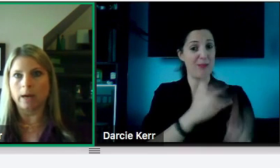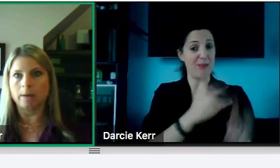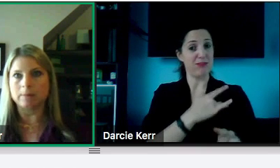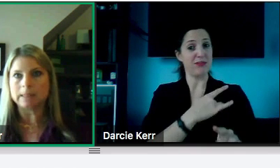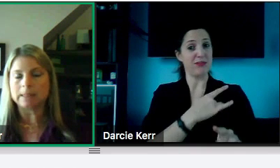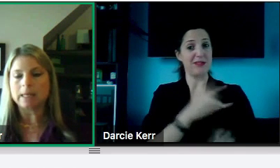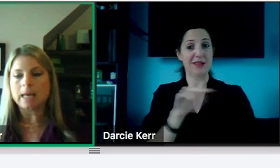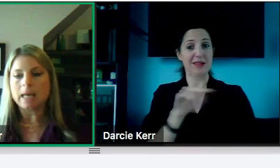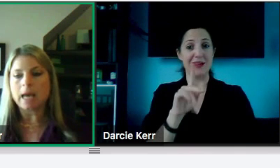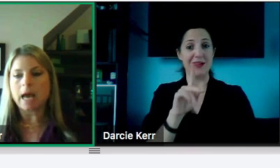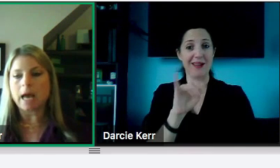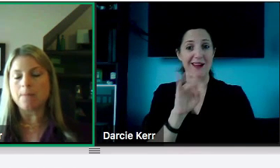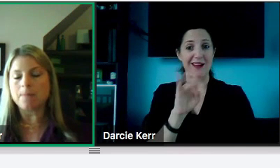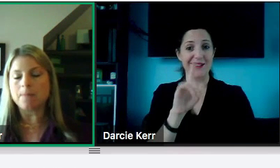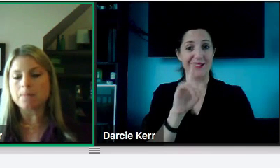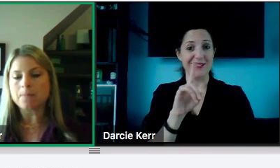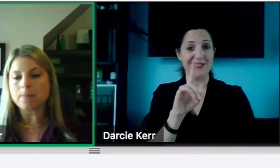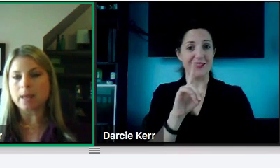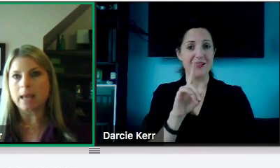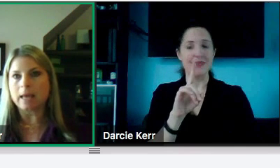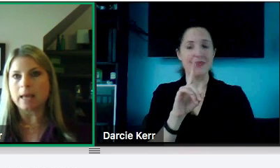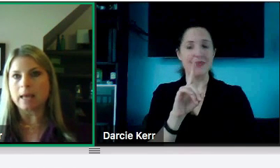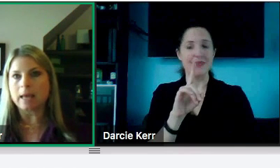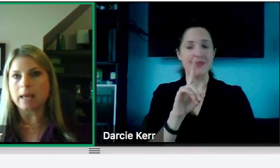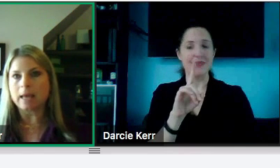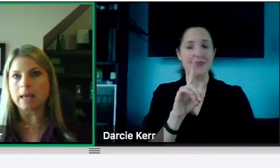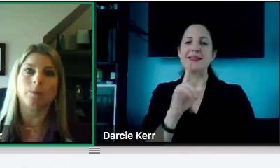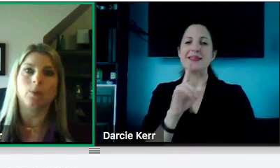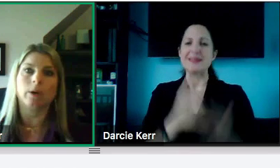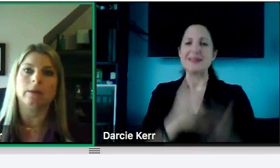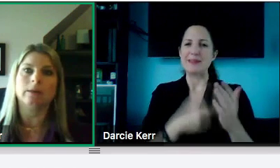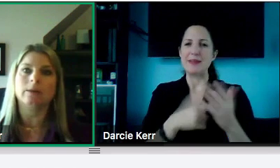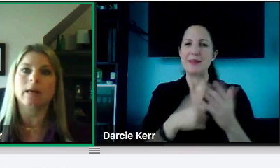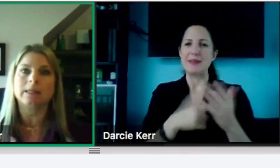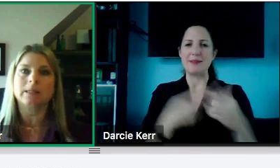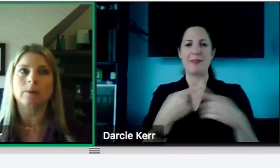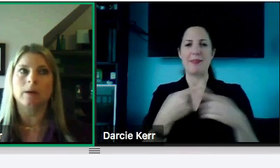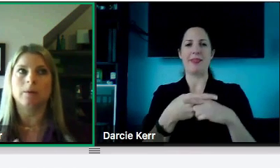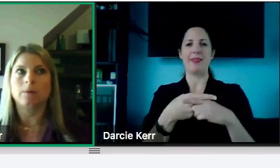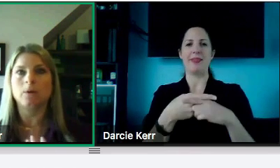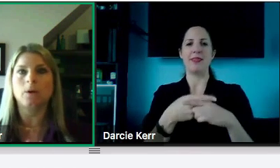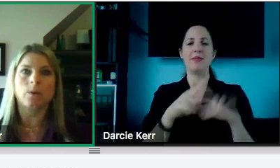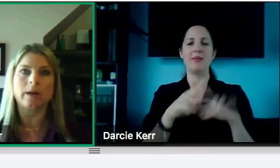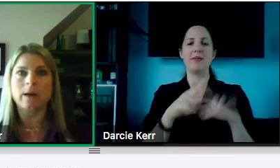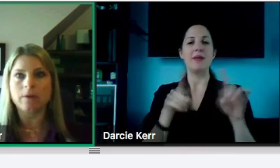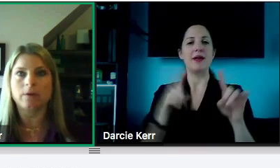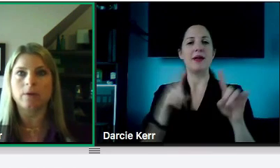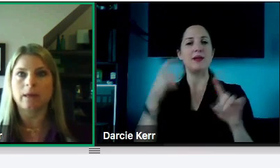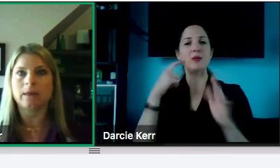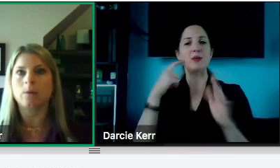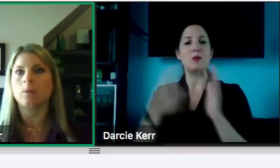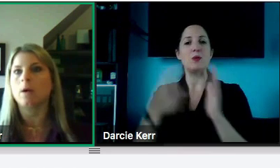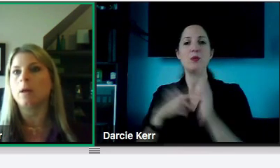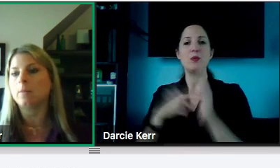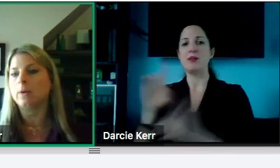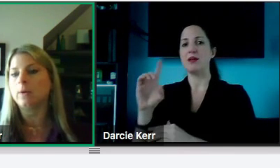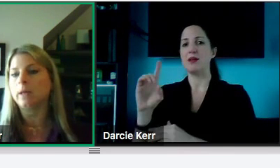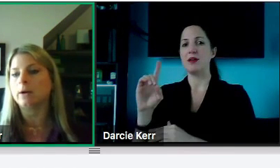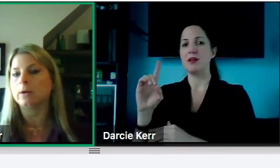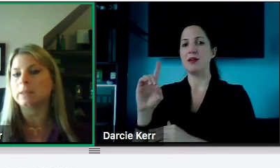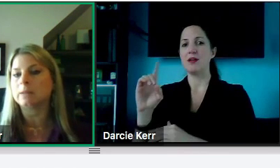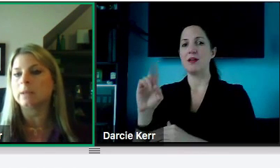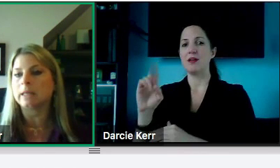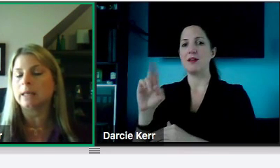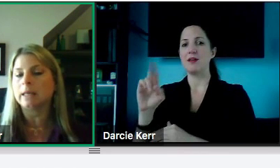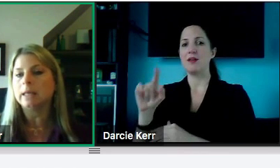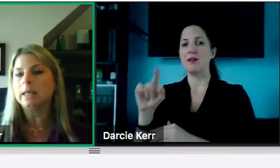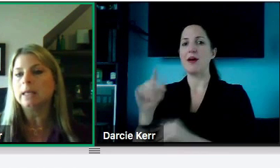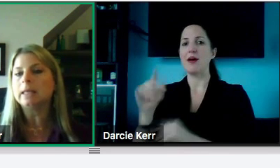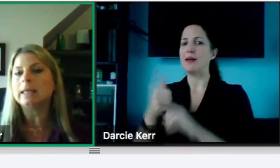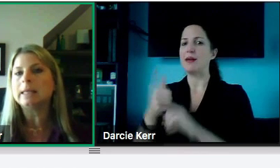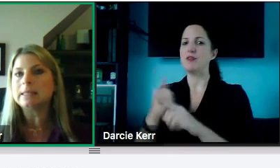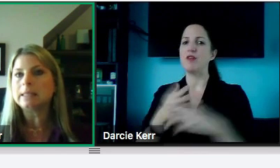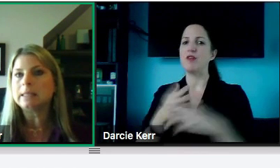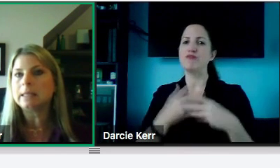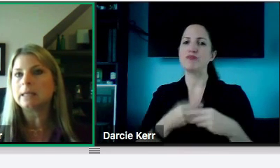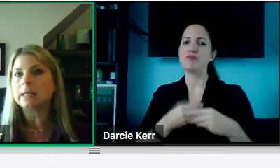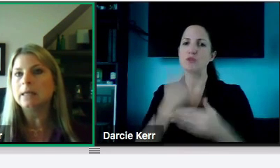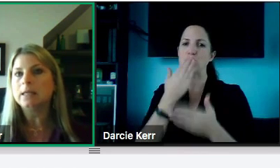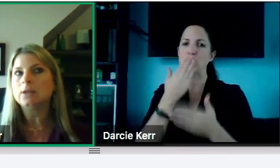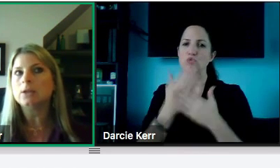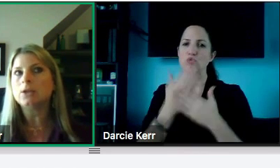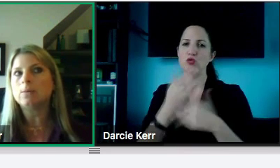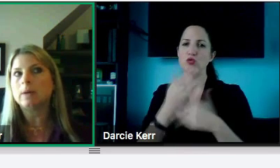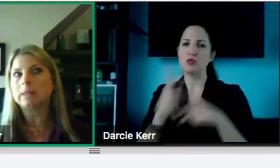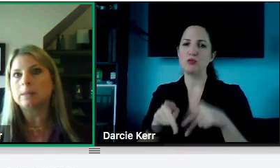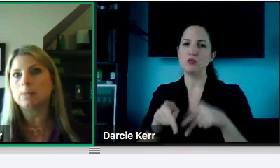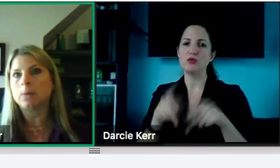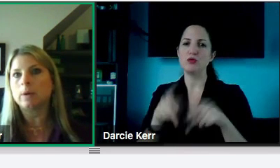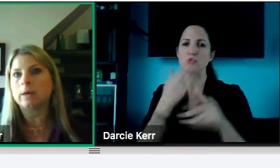in our programs. And it's super important. So that's what, another thing that we're all about here is really